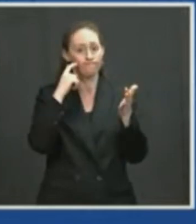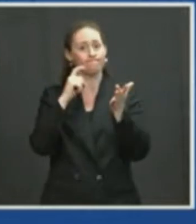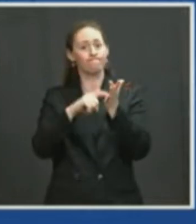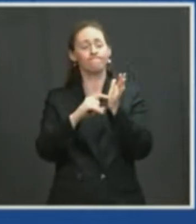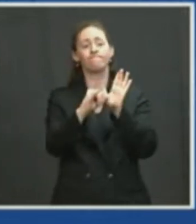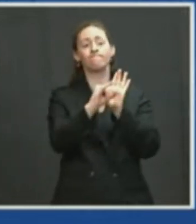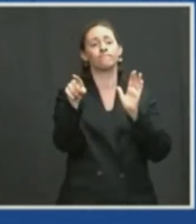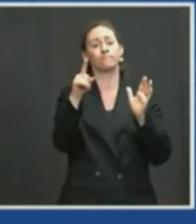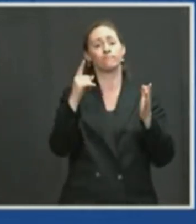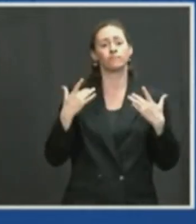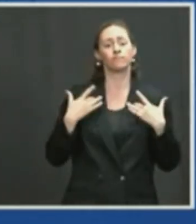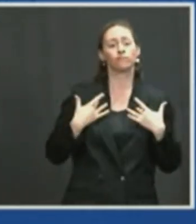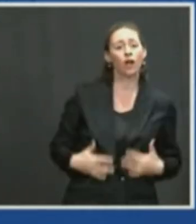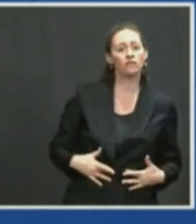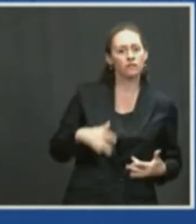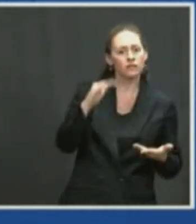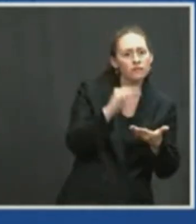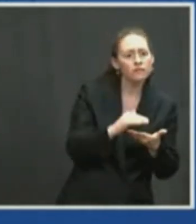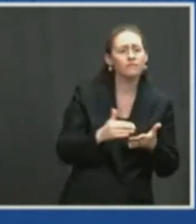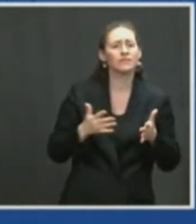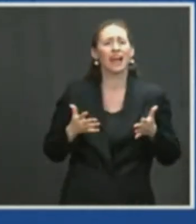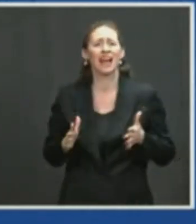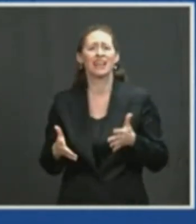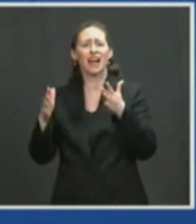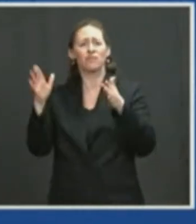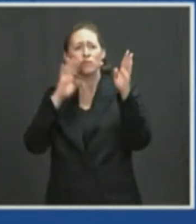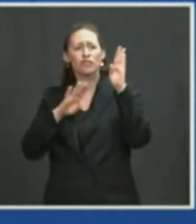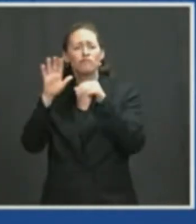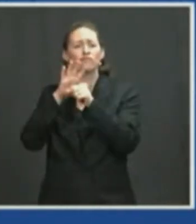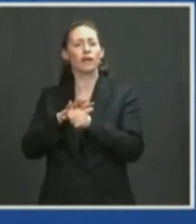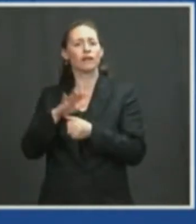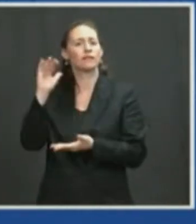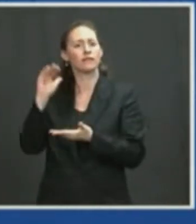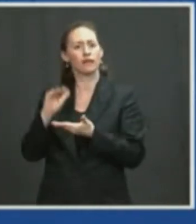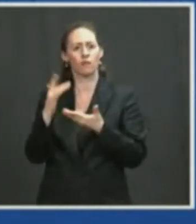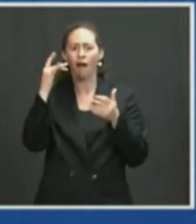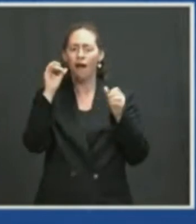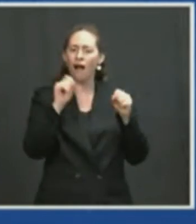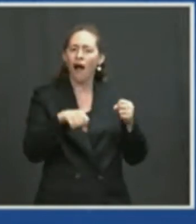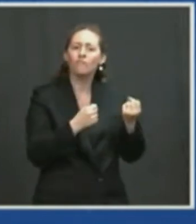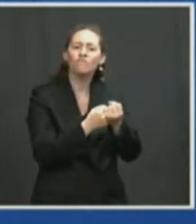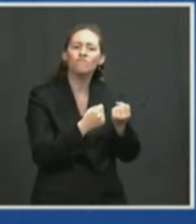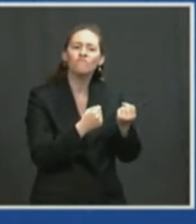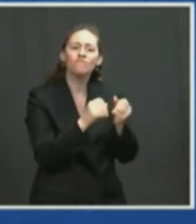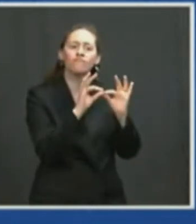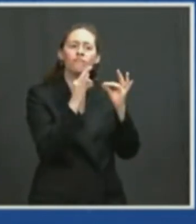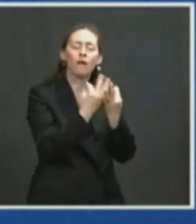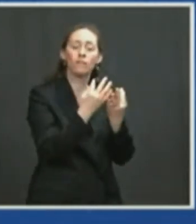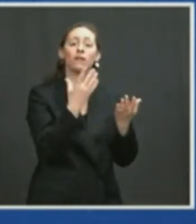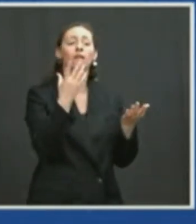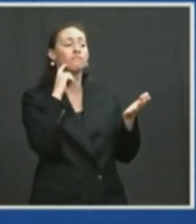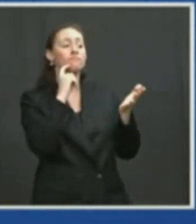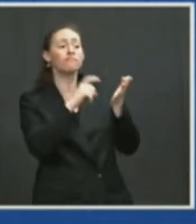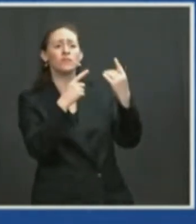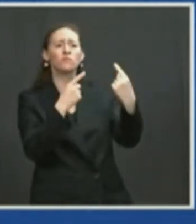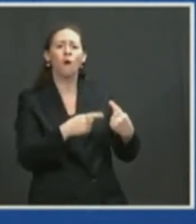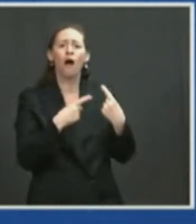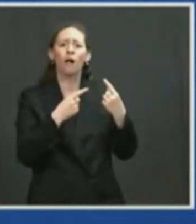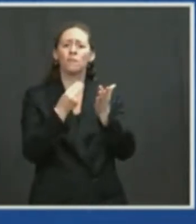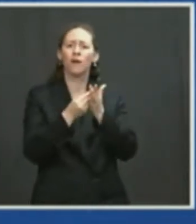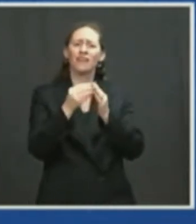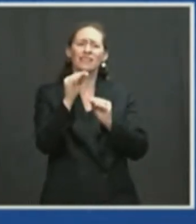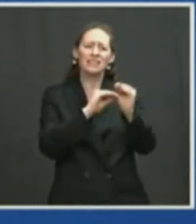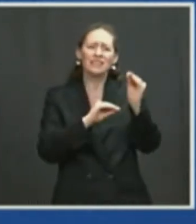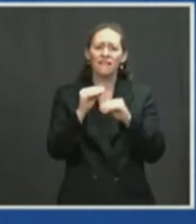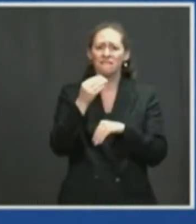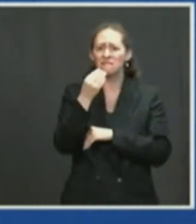More than 40% fewer families struggle to afford food, rent, utilities, car payments, student loans, and healthcare